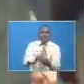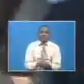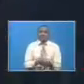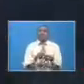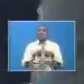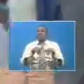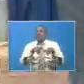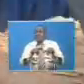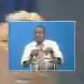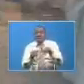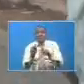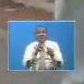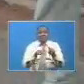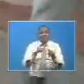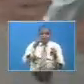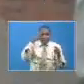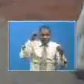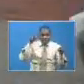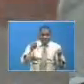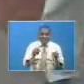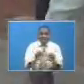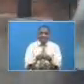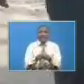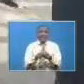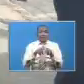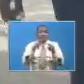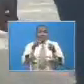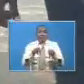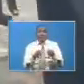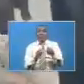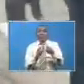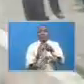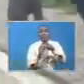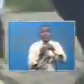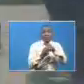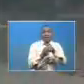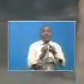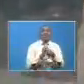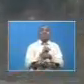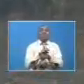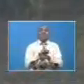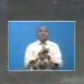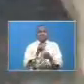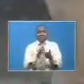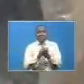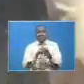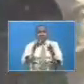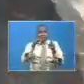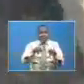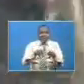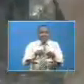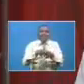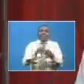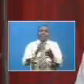Yet do our panelists also agree that the size of one's testicles influences the chances of him being a